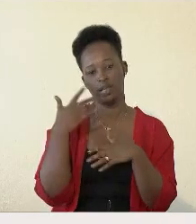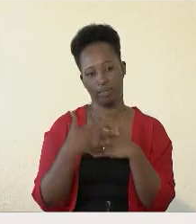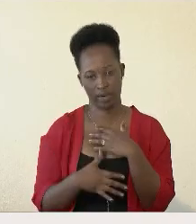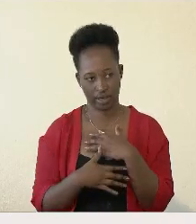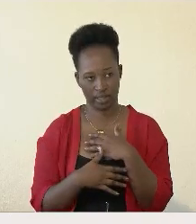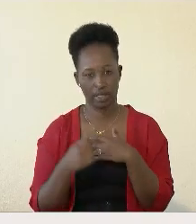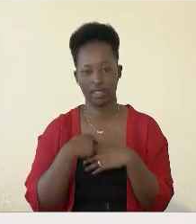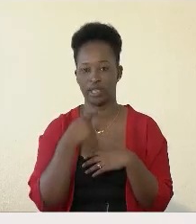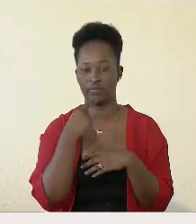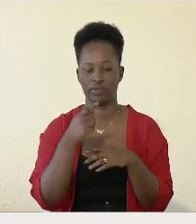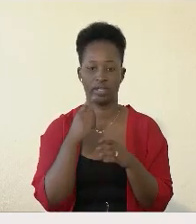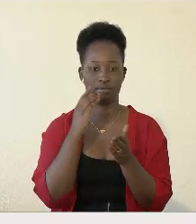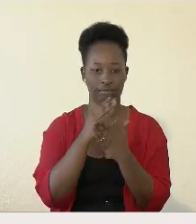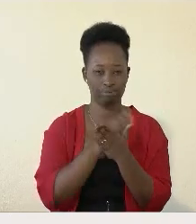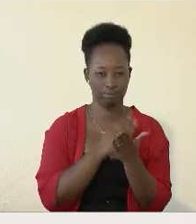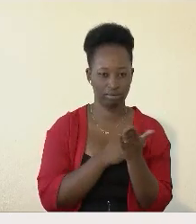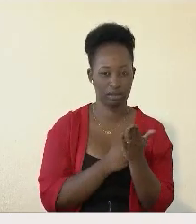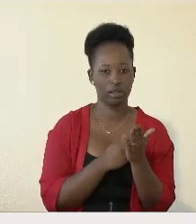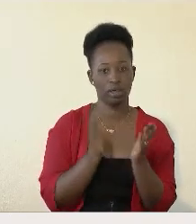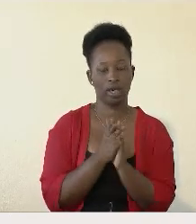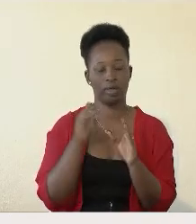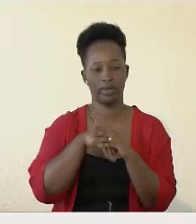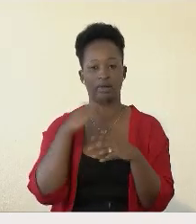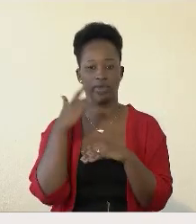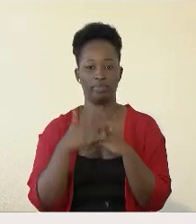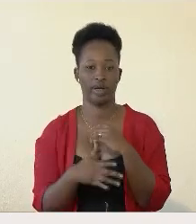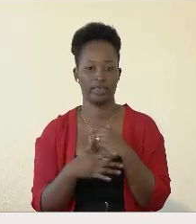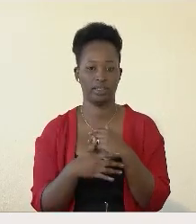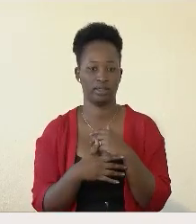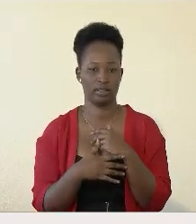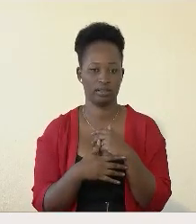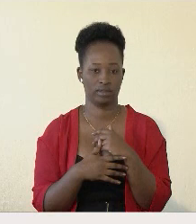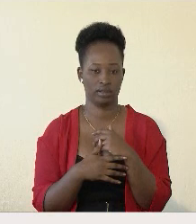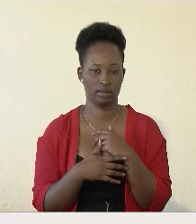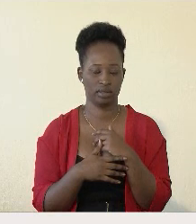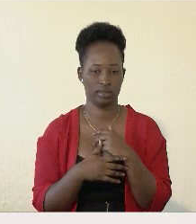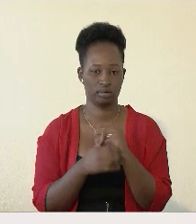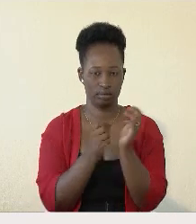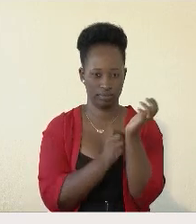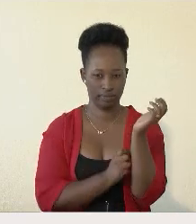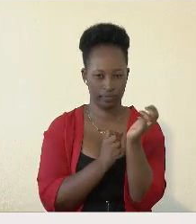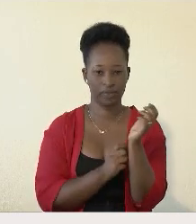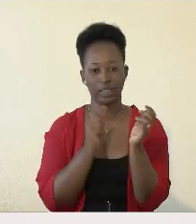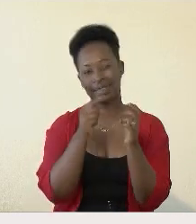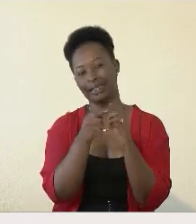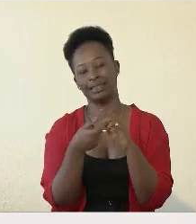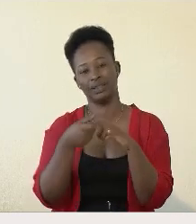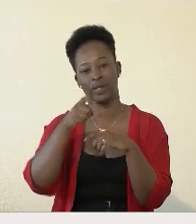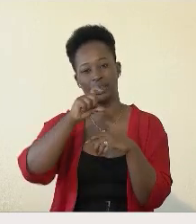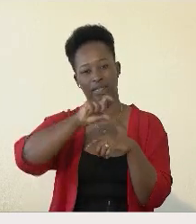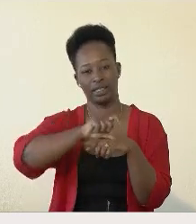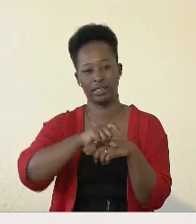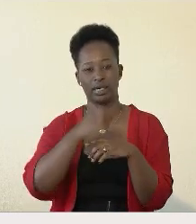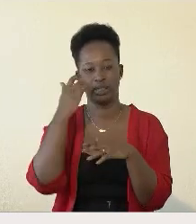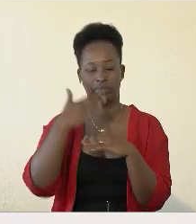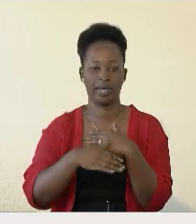is absorbed into the bloodstream from the ileum, as I mentioned it, the small intestine. This raises the blood